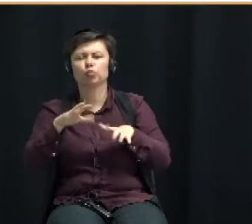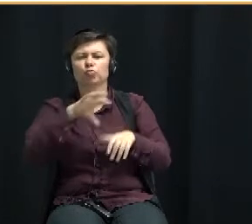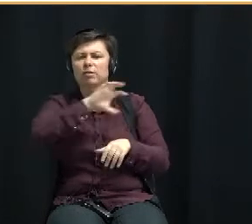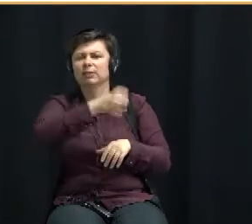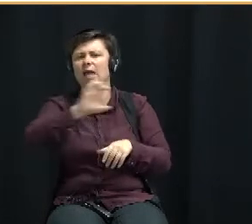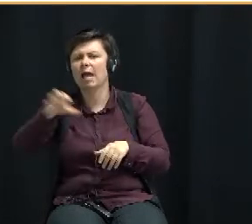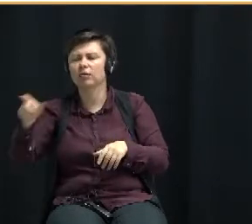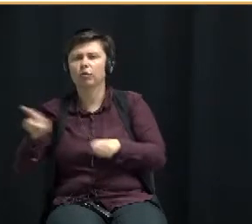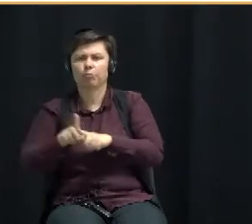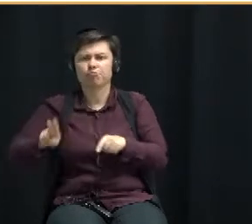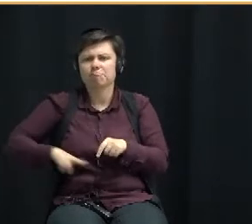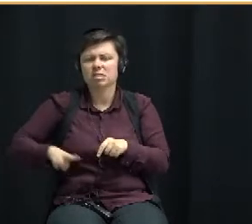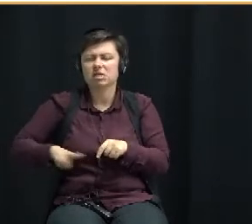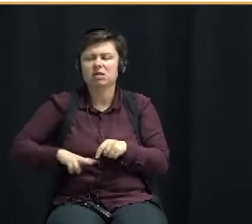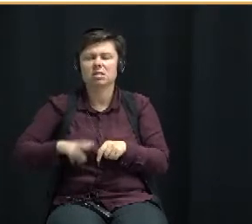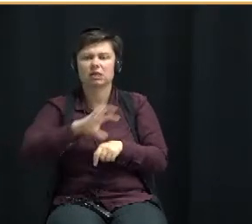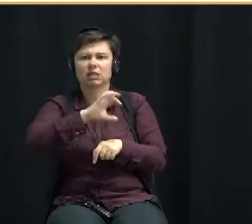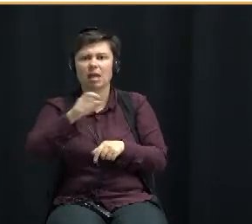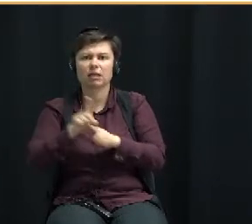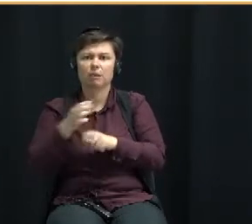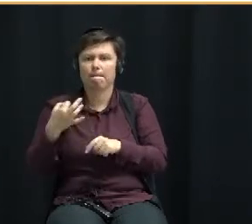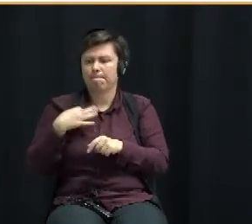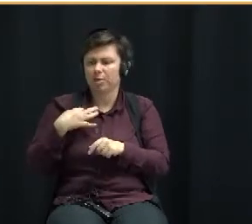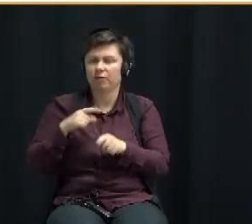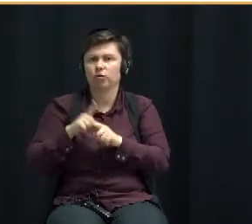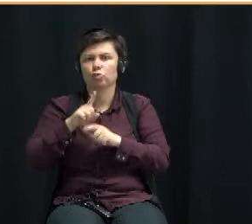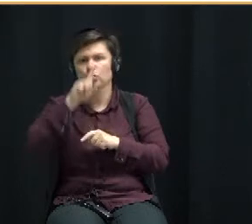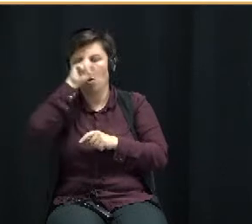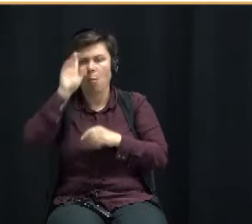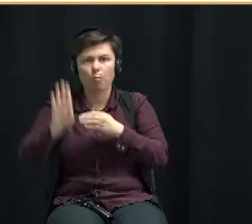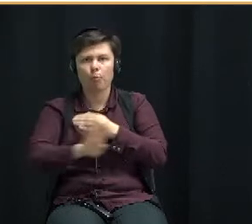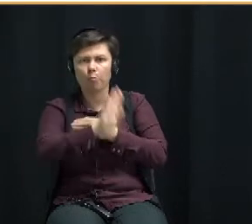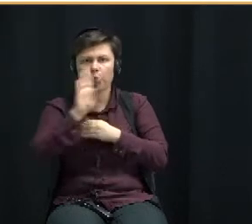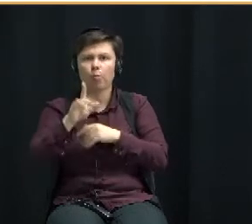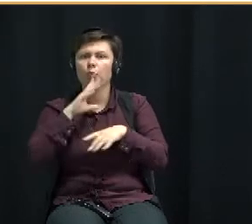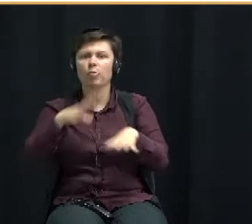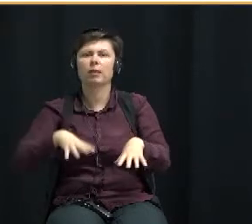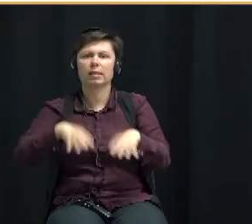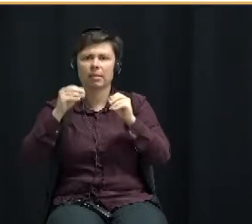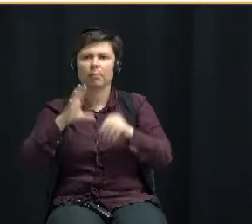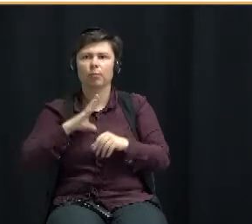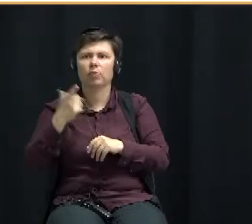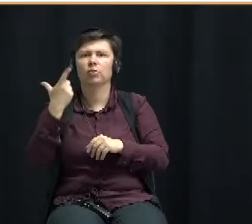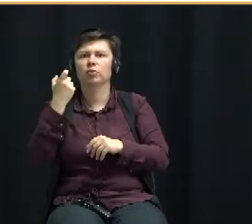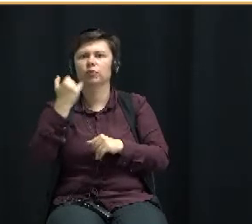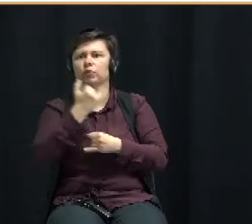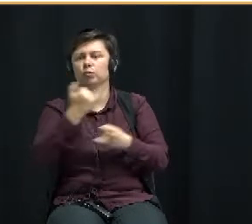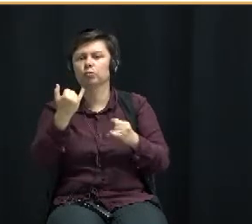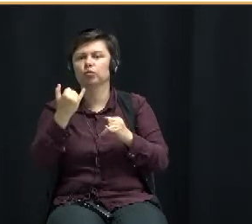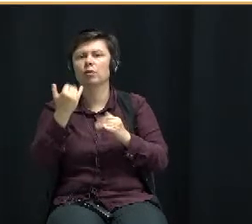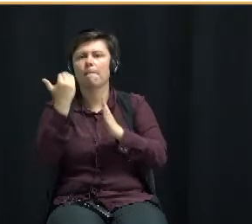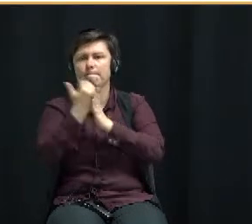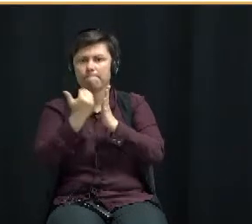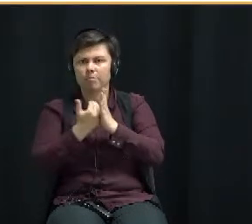both private and public. And in the beginning, there were 200 different programs and activities and